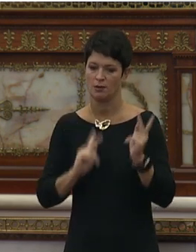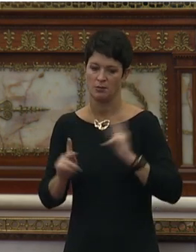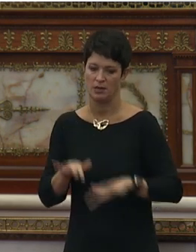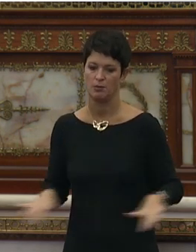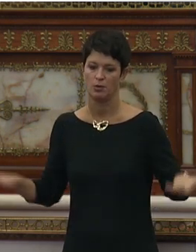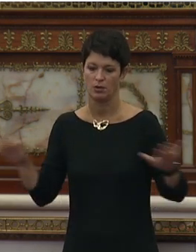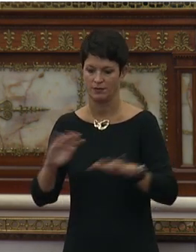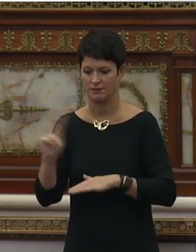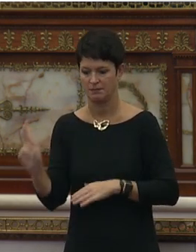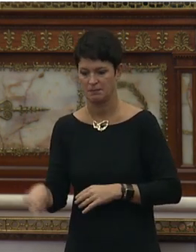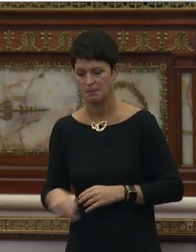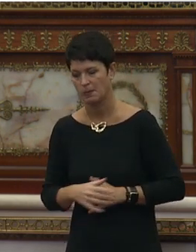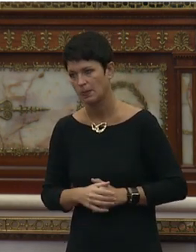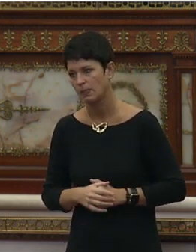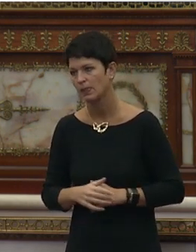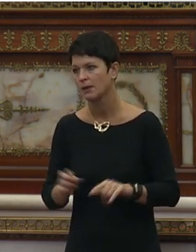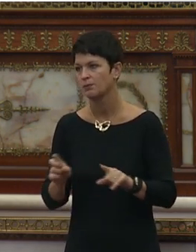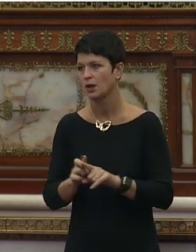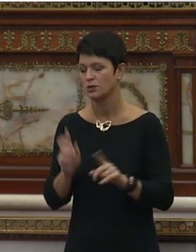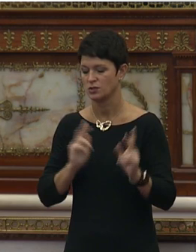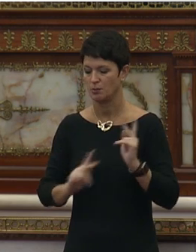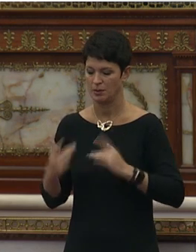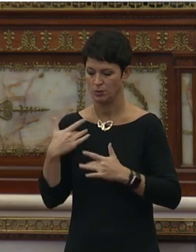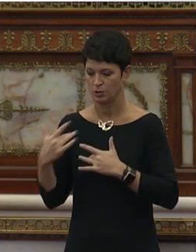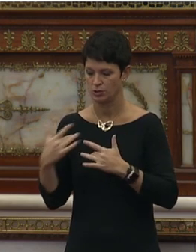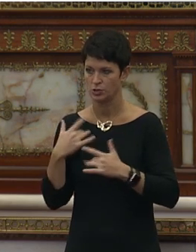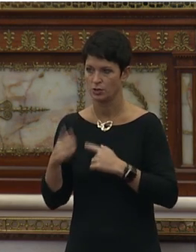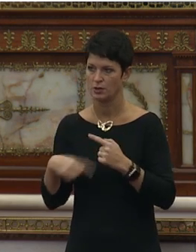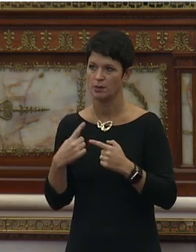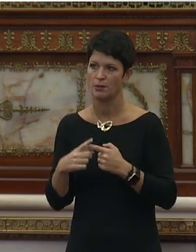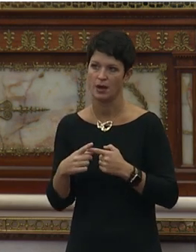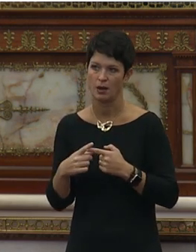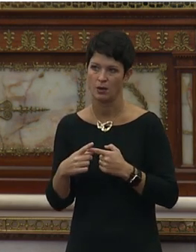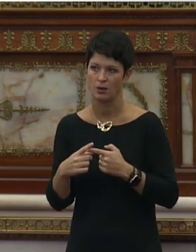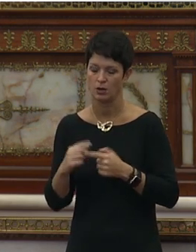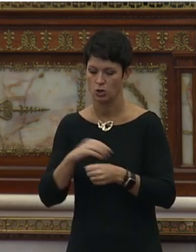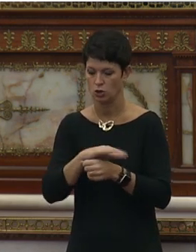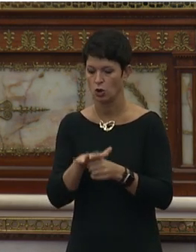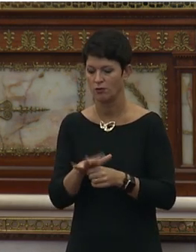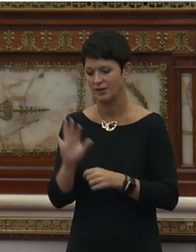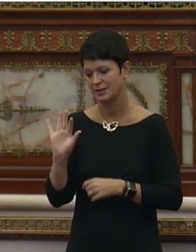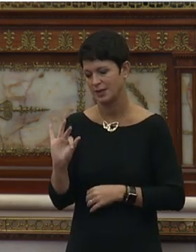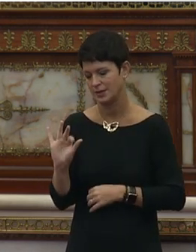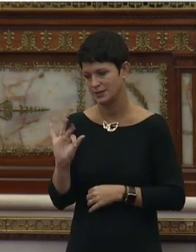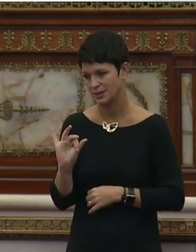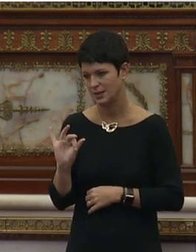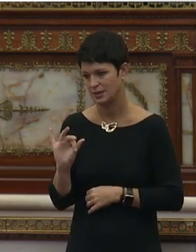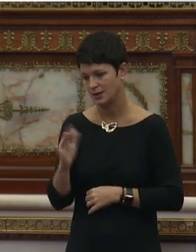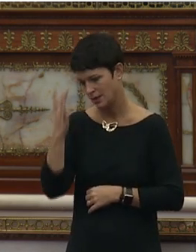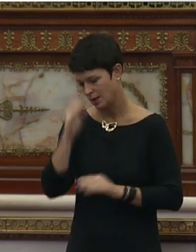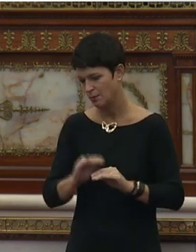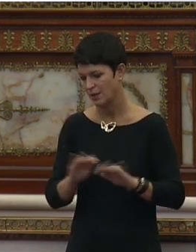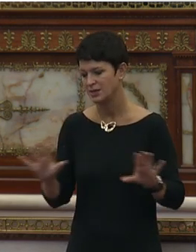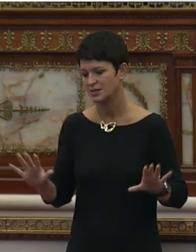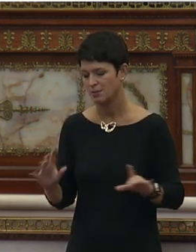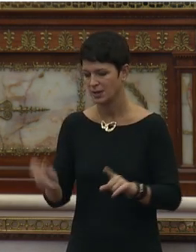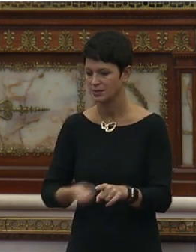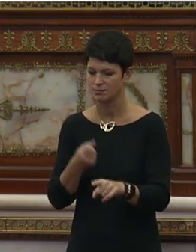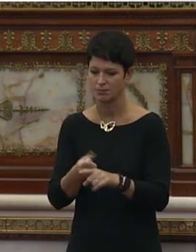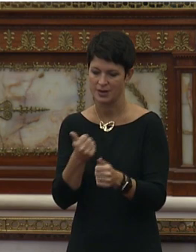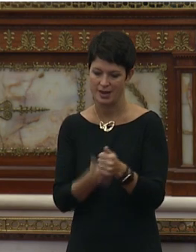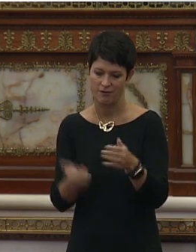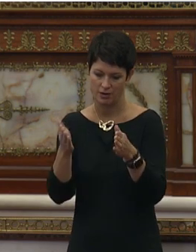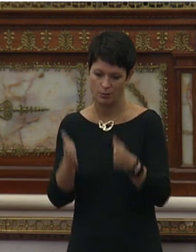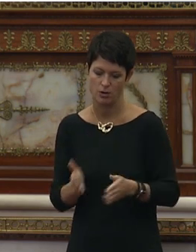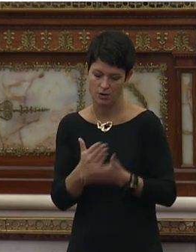city of Philadelphia, and also people concerned about COVID-19, which is a pandemic that has gripped every aspect